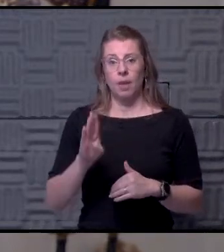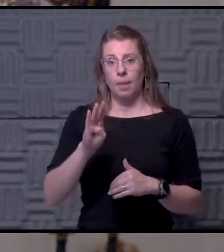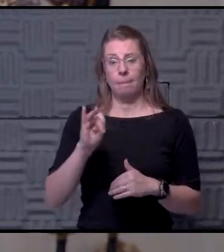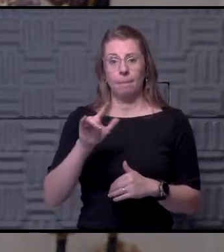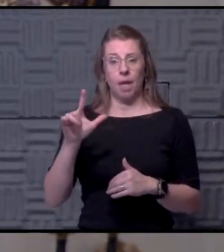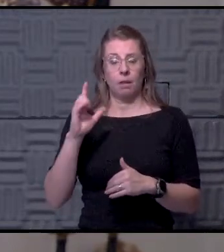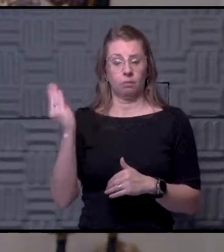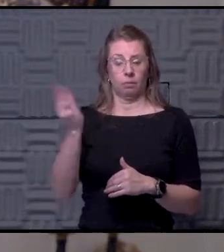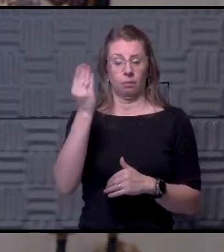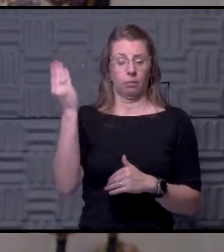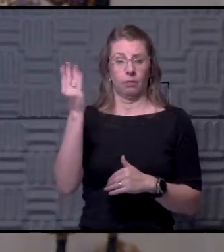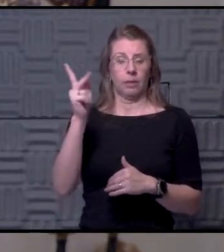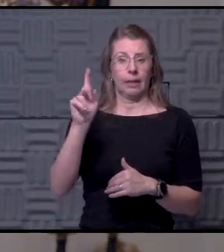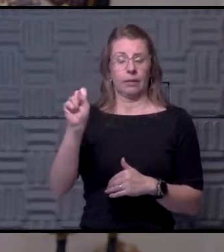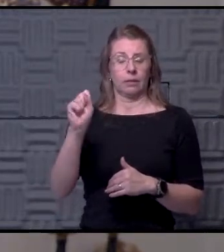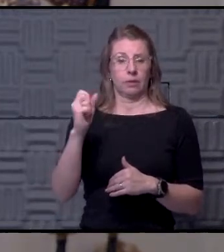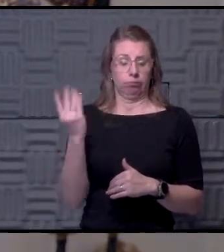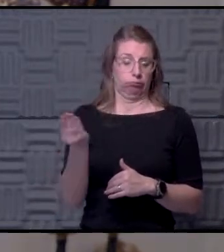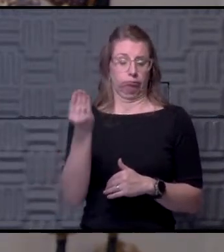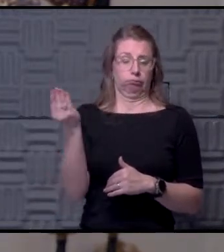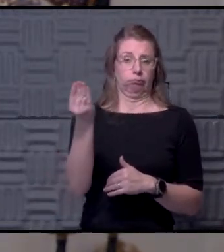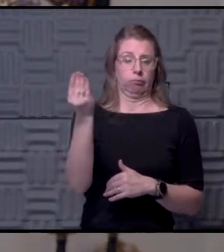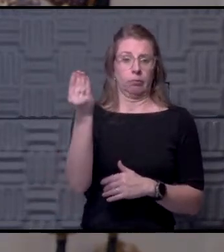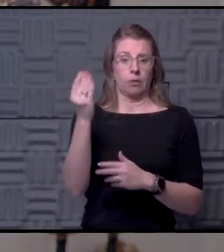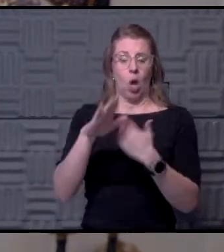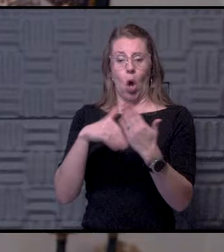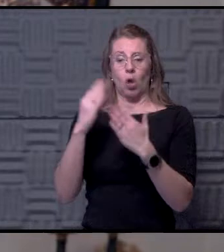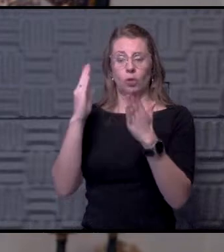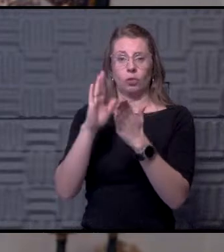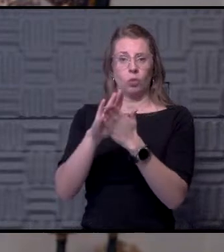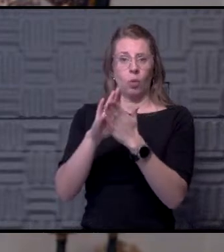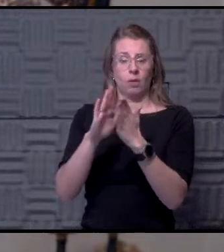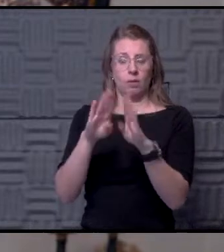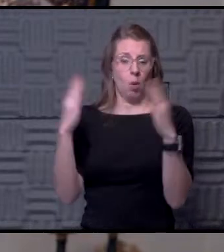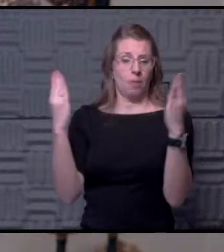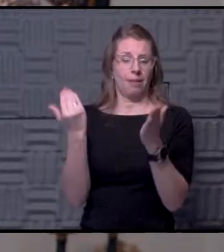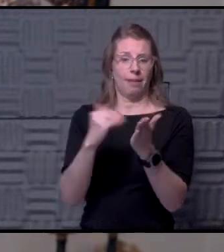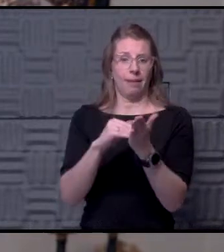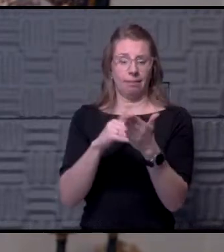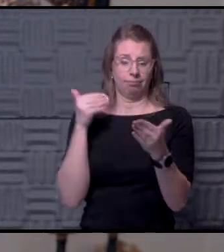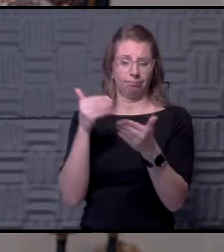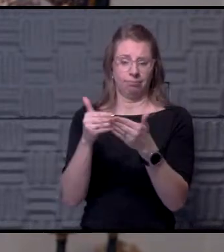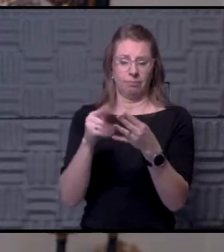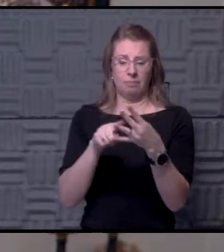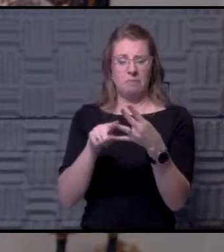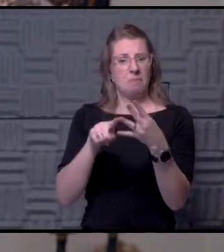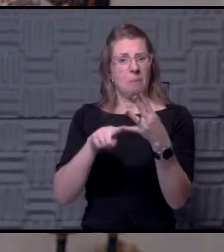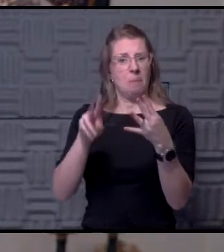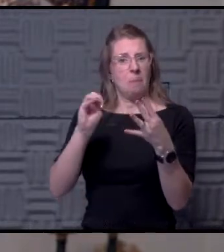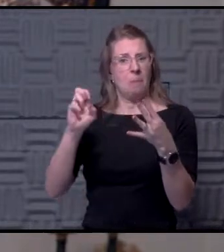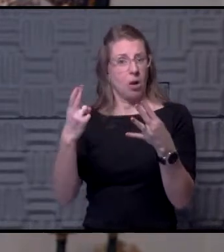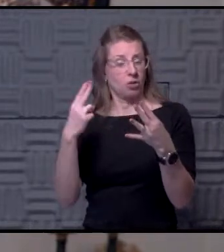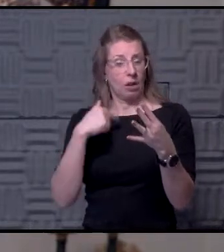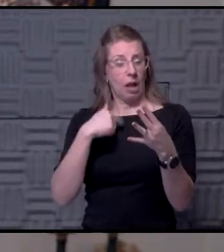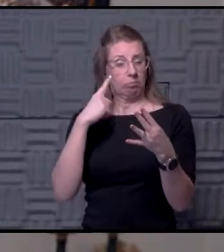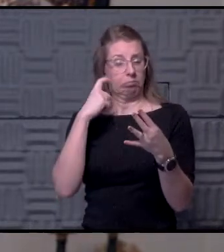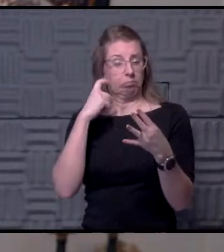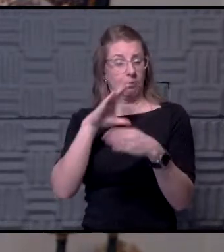the legislature here in Kansas to have all schools back open toward the end of March, and I expect that we will have